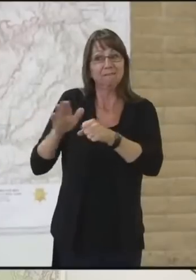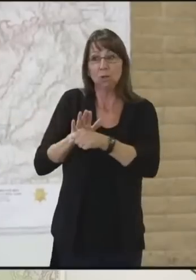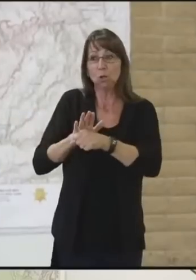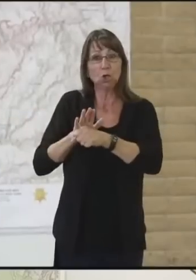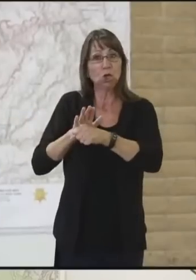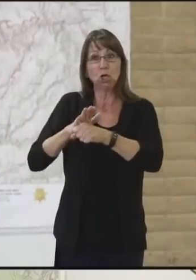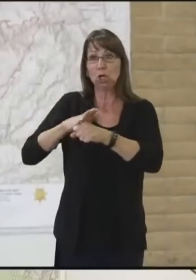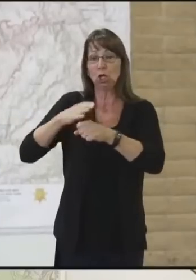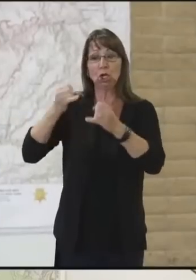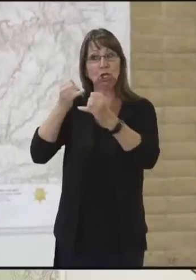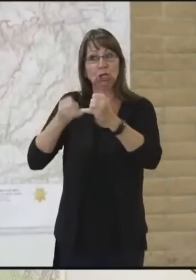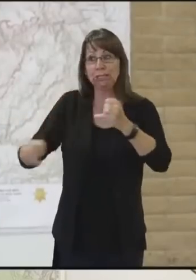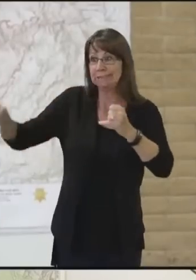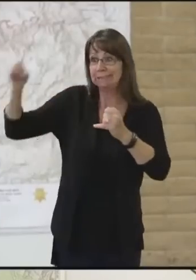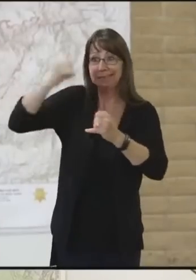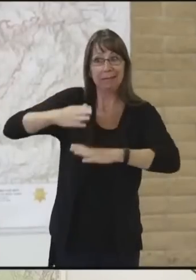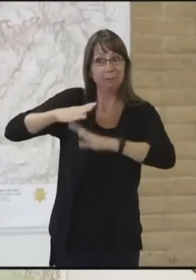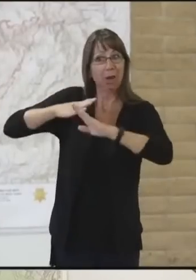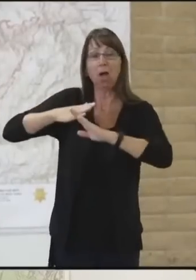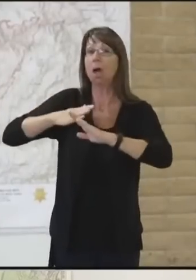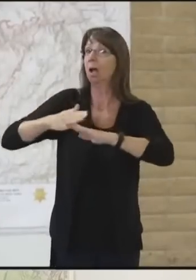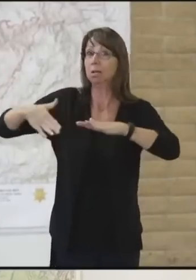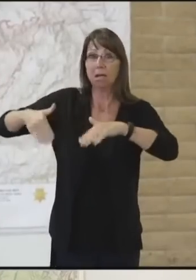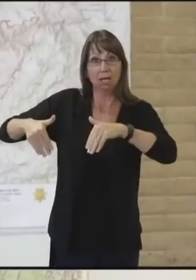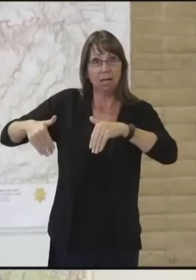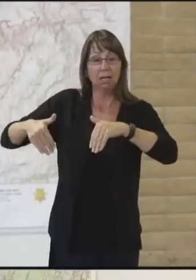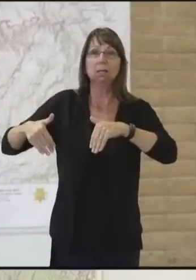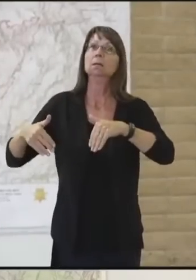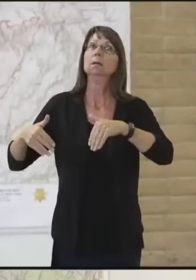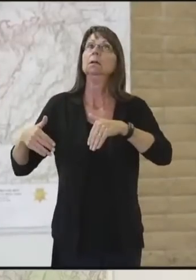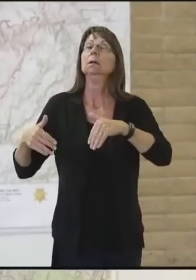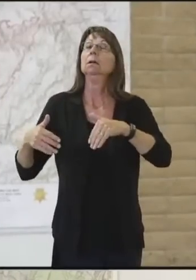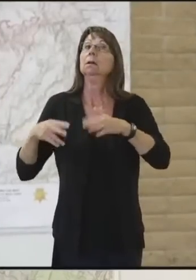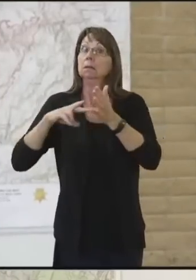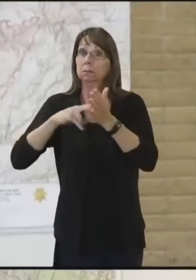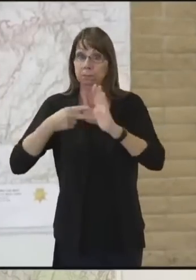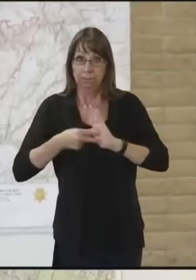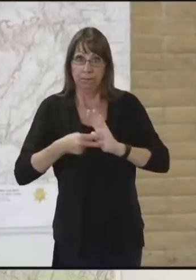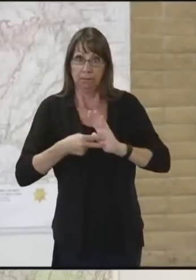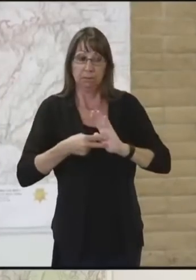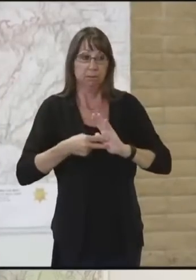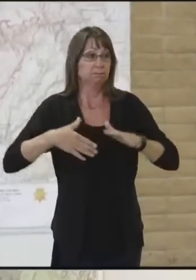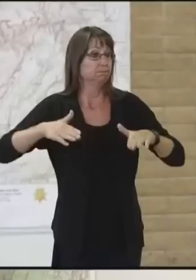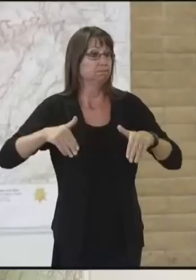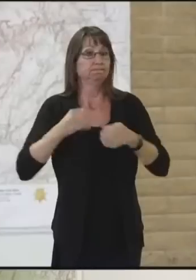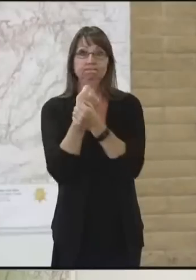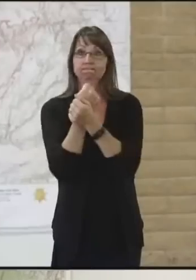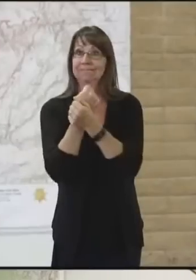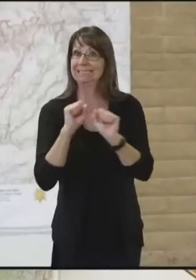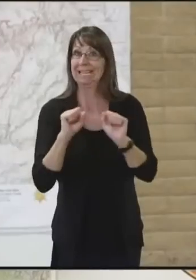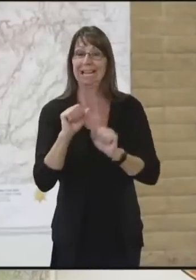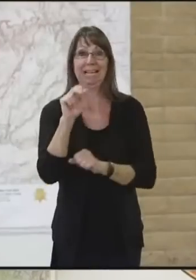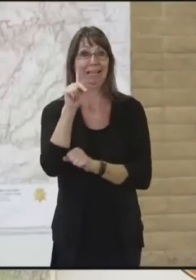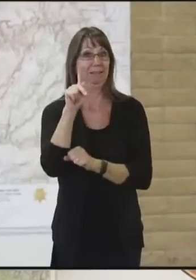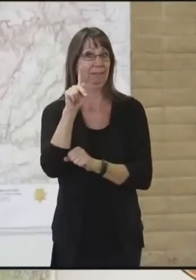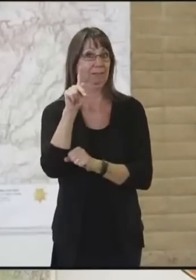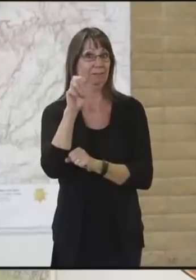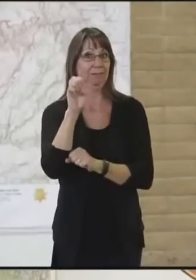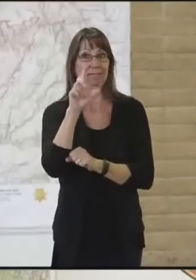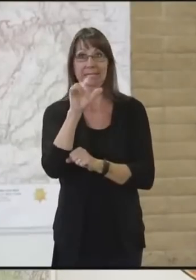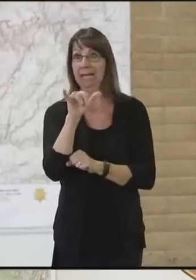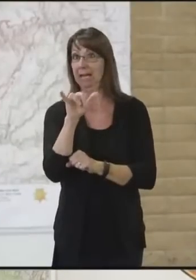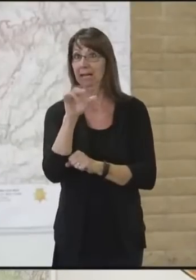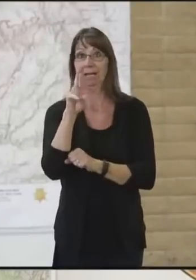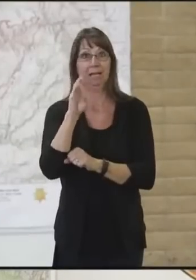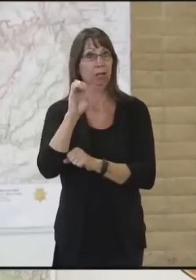contained, we will not be able to assure that there is safety in the Kelly Ridge area. And we'll continue to monitor